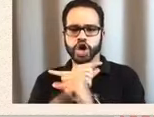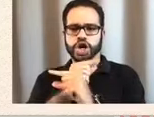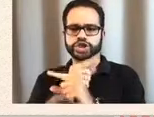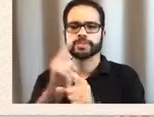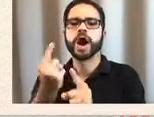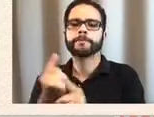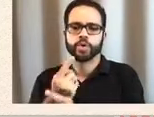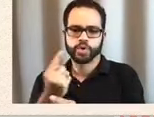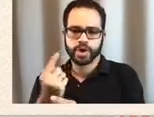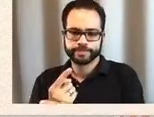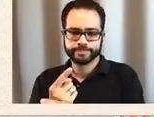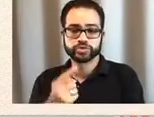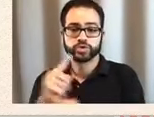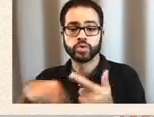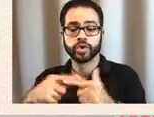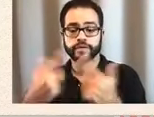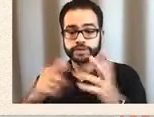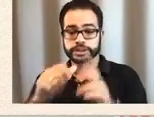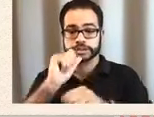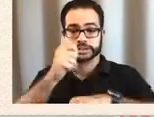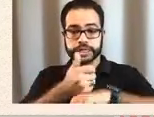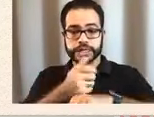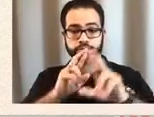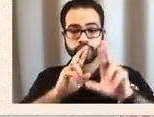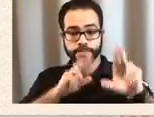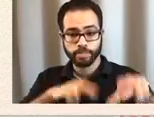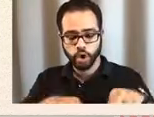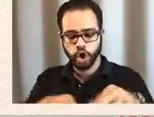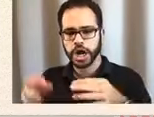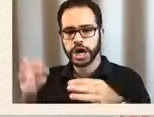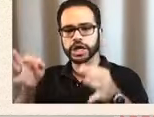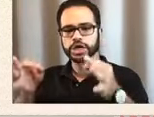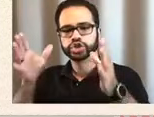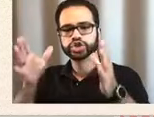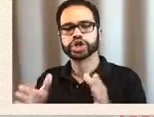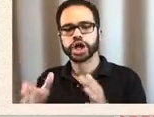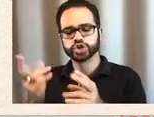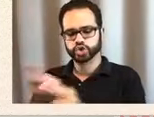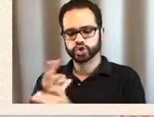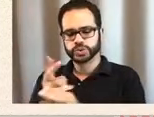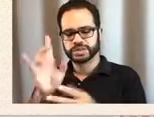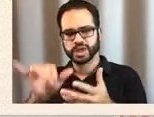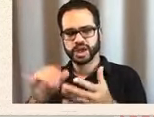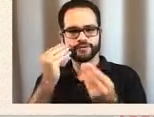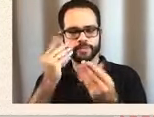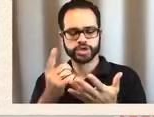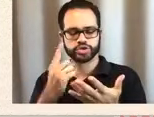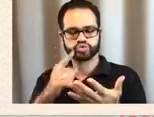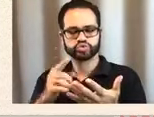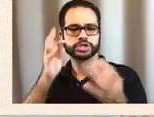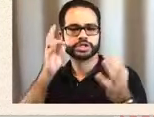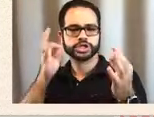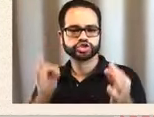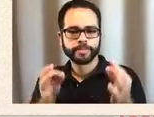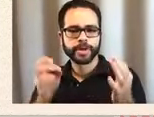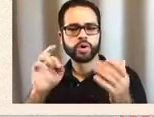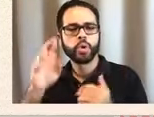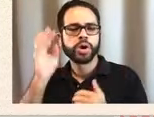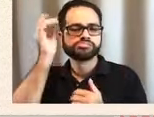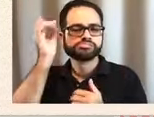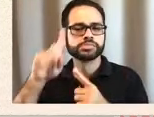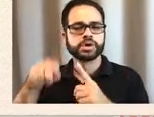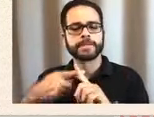reports are prepared, the judge uses that information to then determine or consider the petition for the appointment